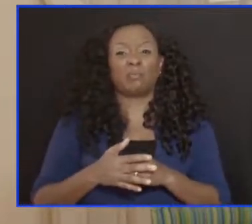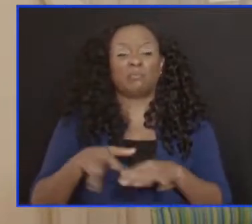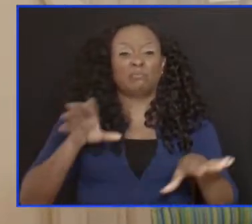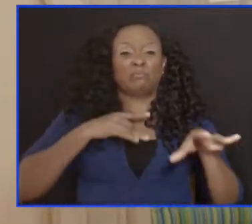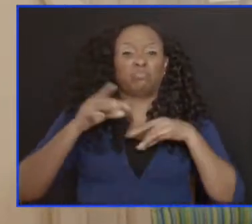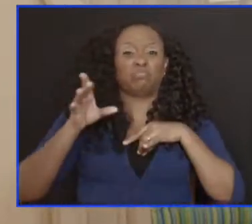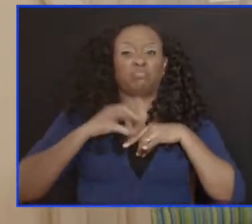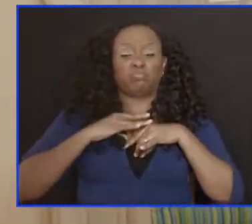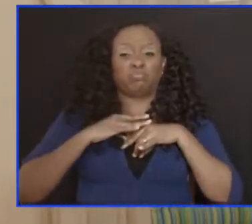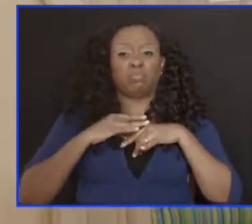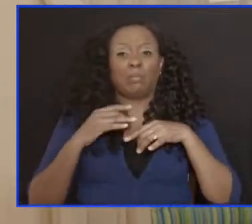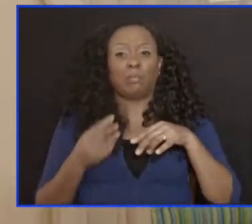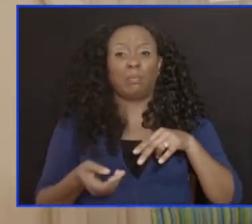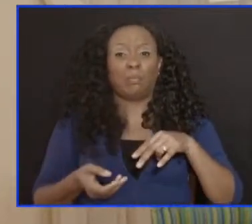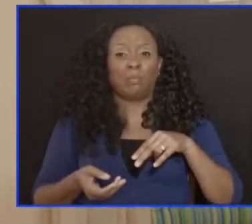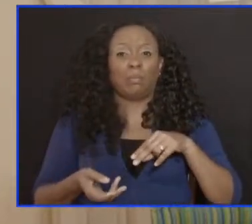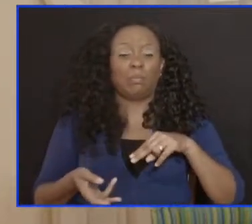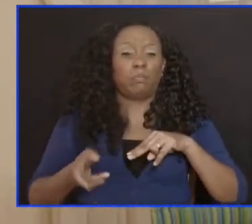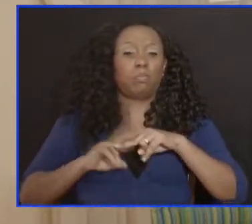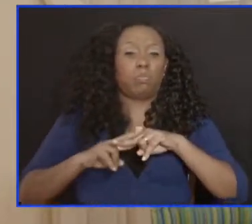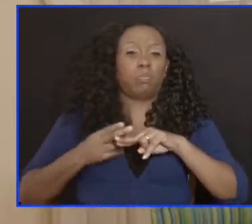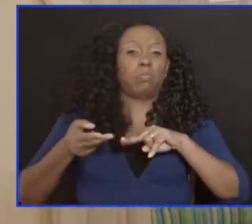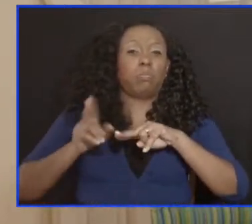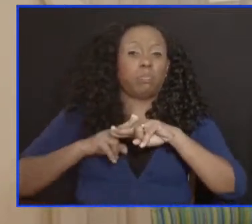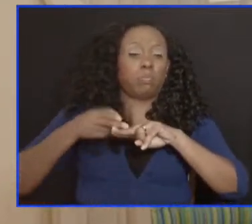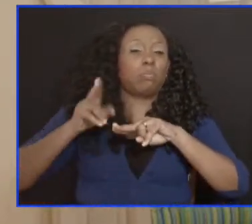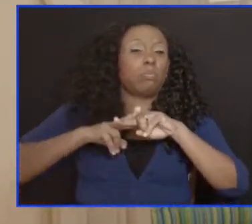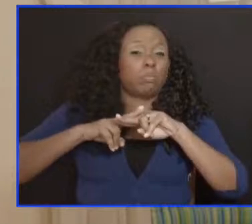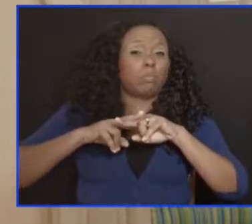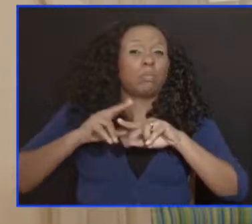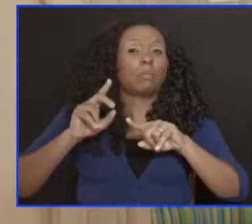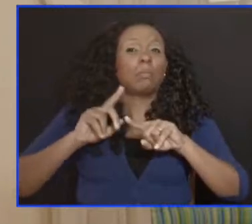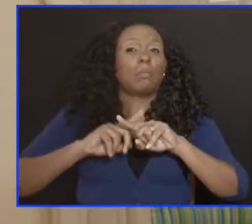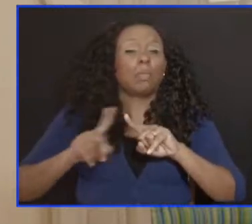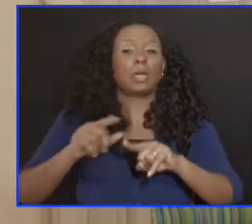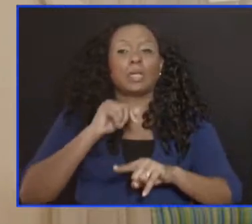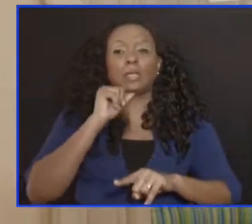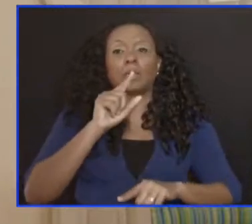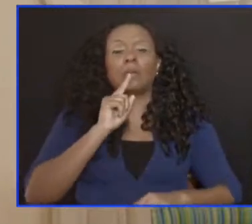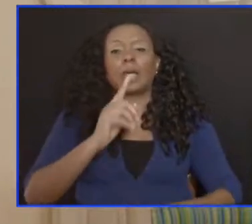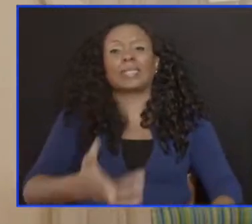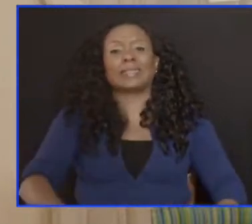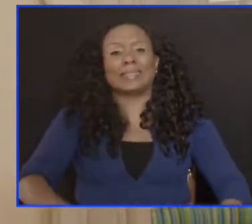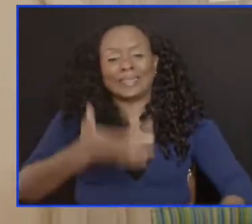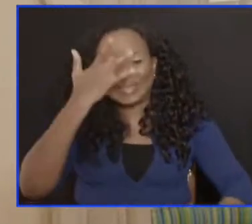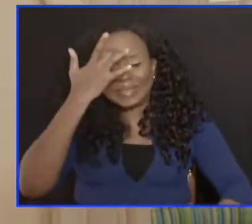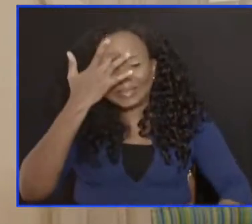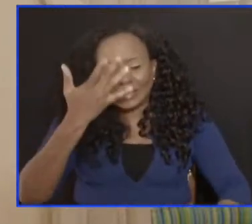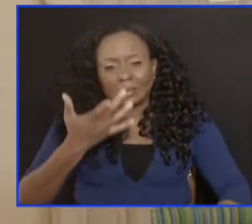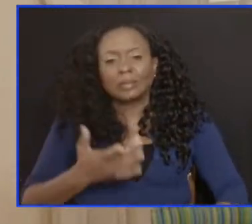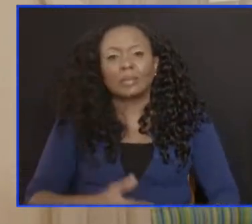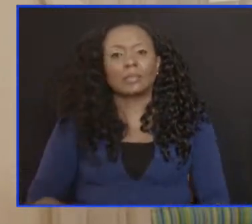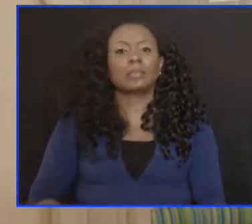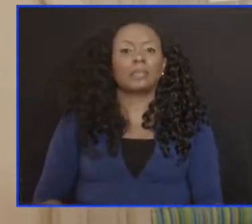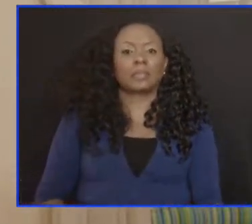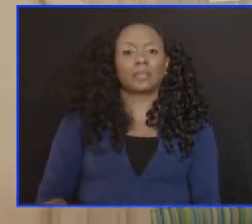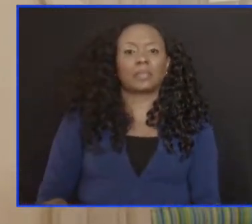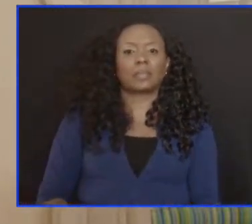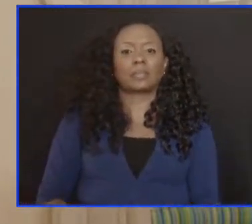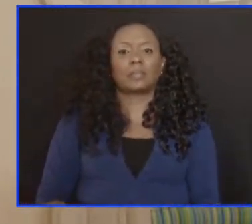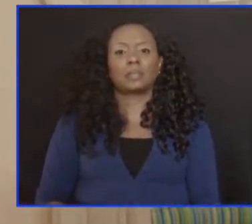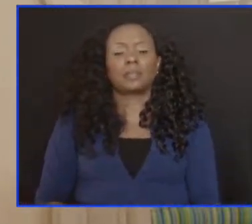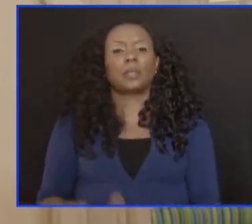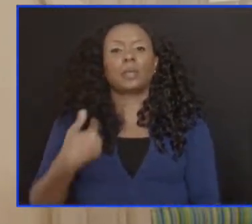that Omicron was less virulent, that we did not need to employ routine quarantine. It was going to be considered to